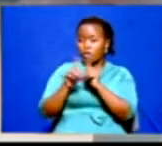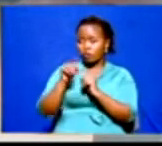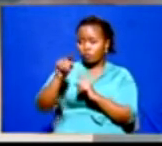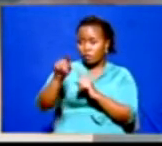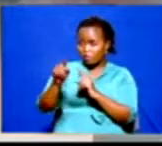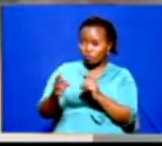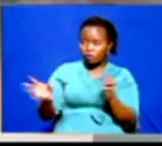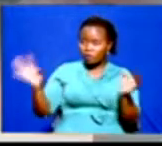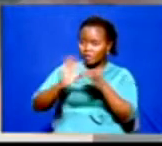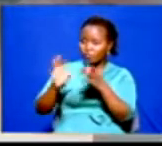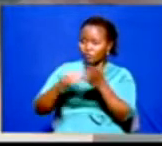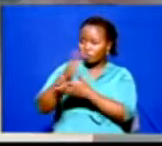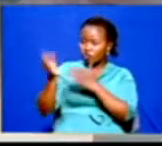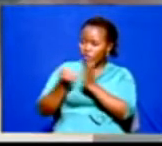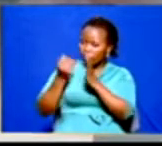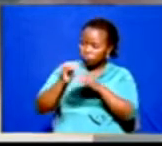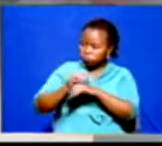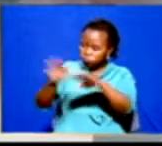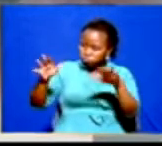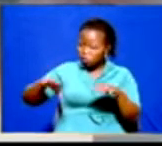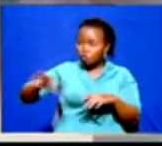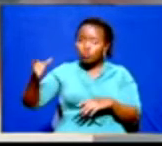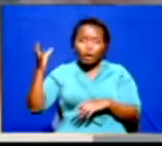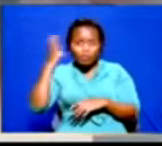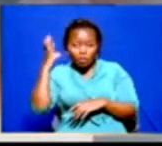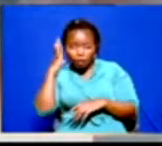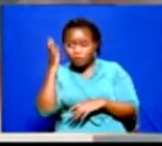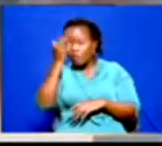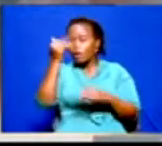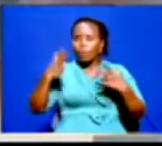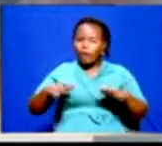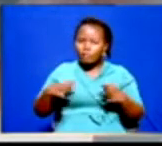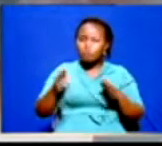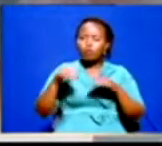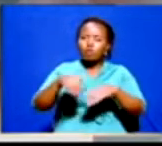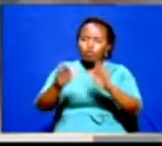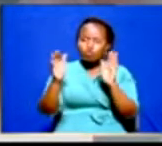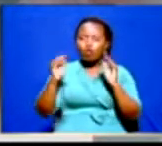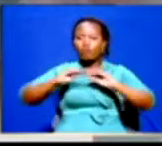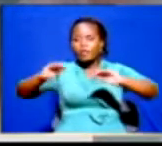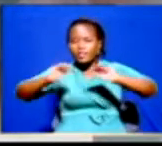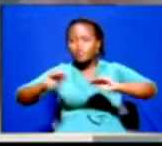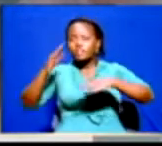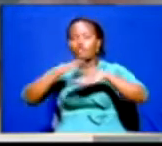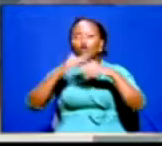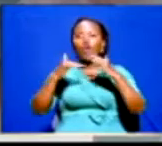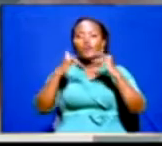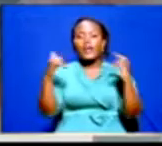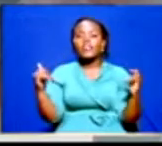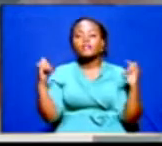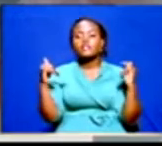our campuses at the same time, so that people can follow the teaching online from that laboratory, which is specialized.